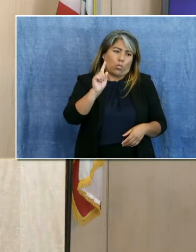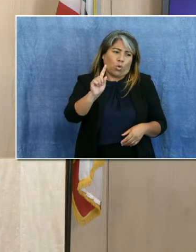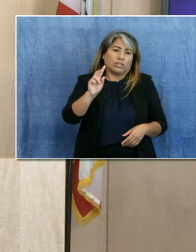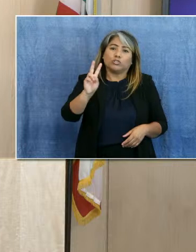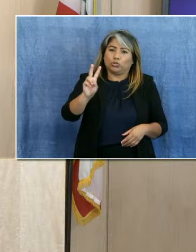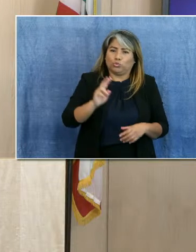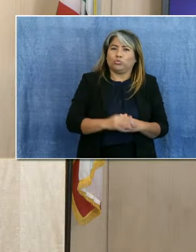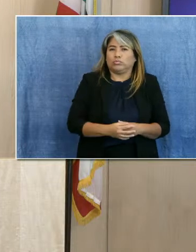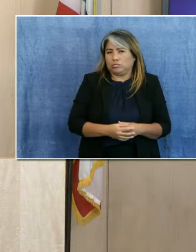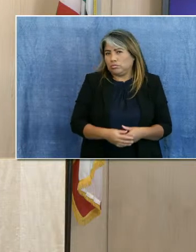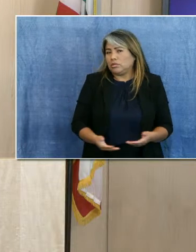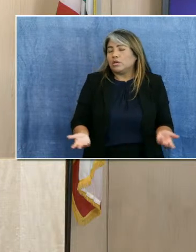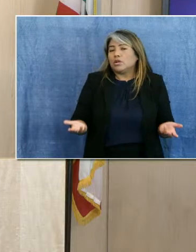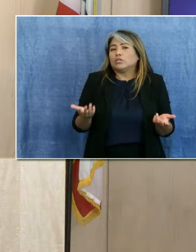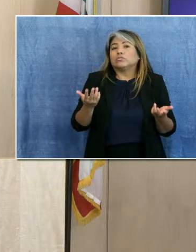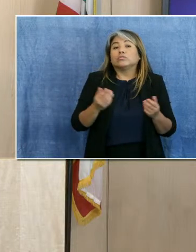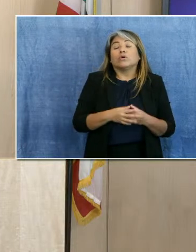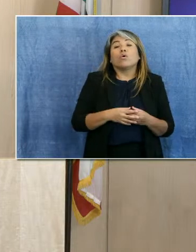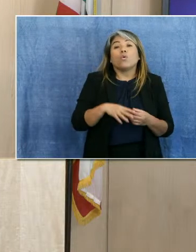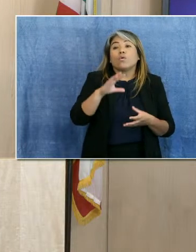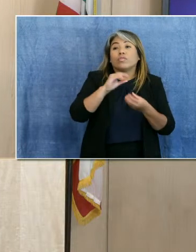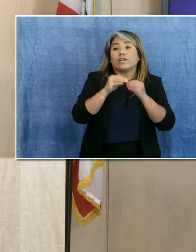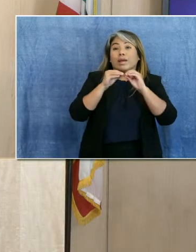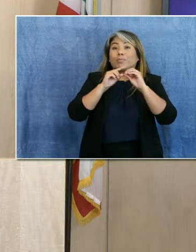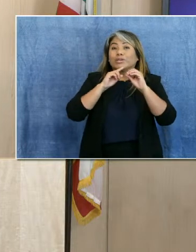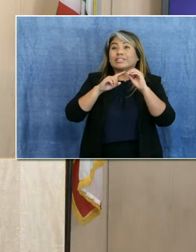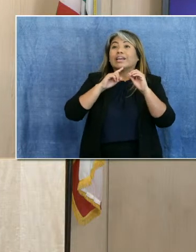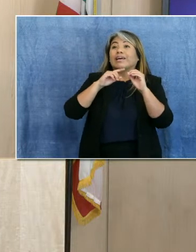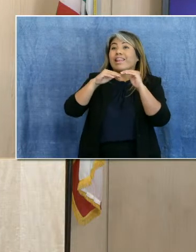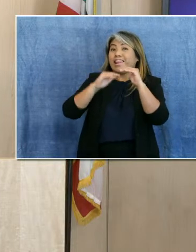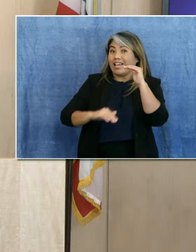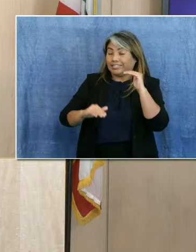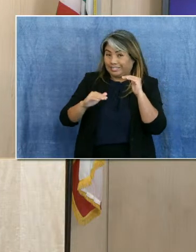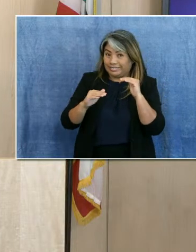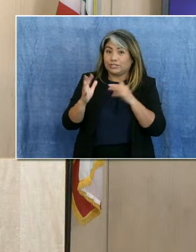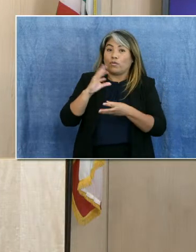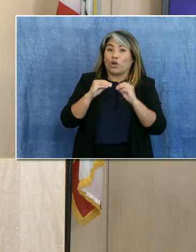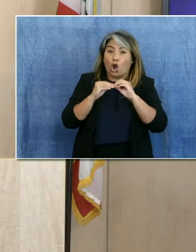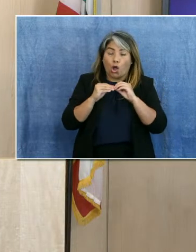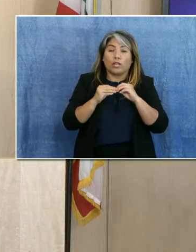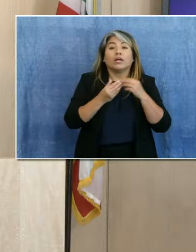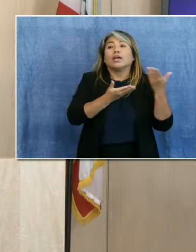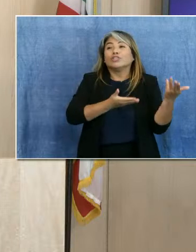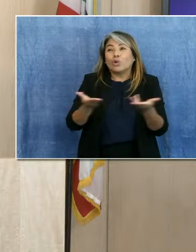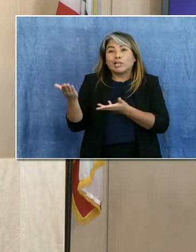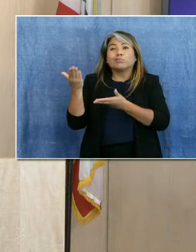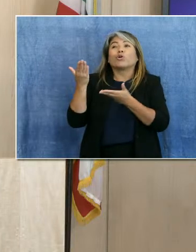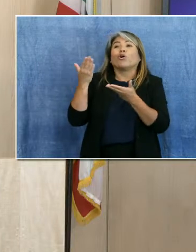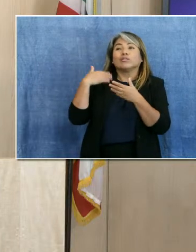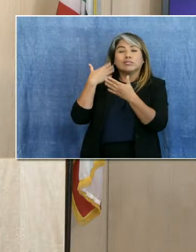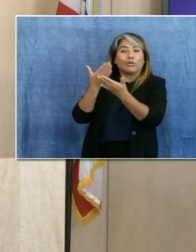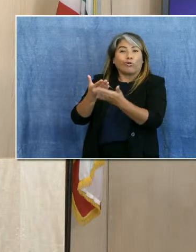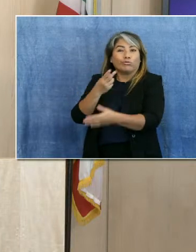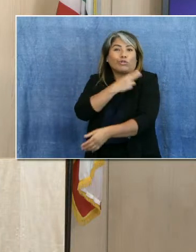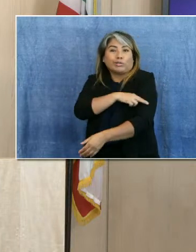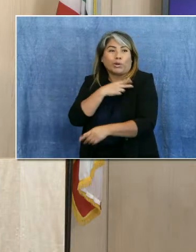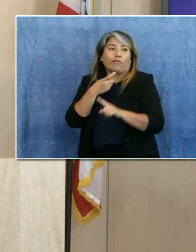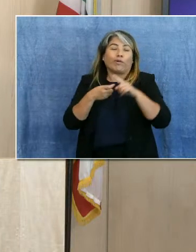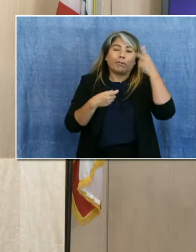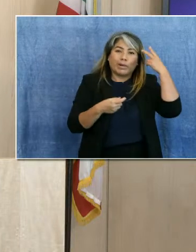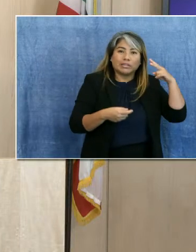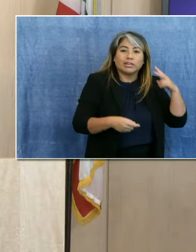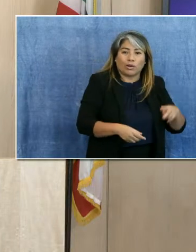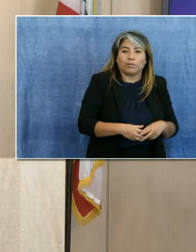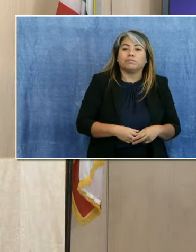7.12. So the number is actually less overall in terms of transports that go to the hospital from